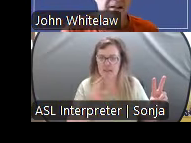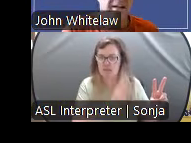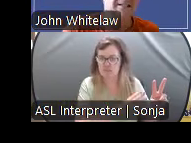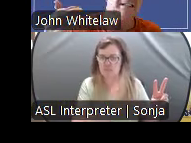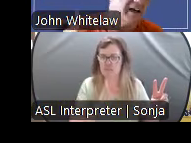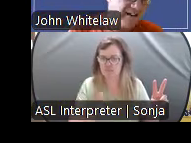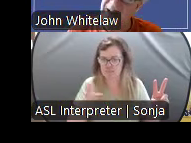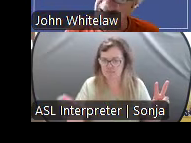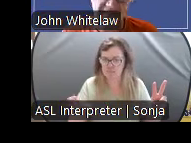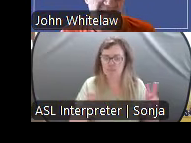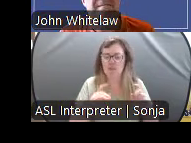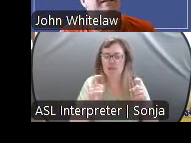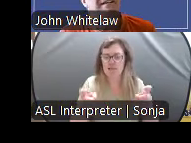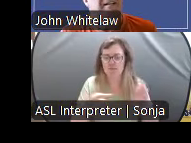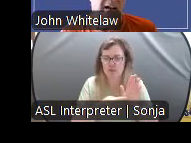And here's an example.